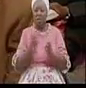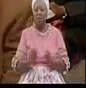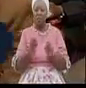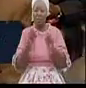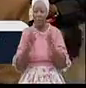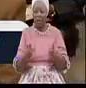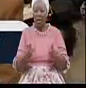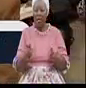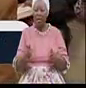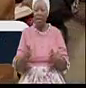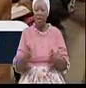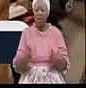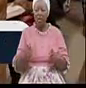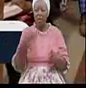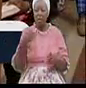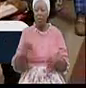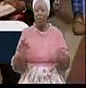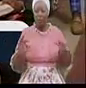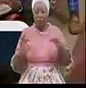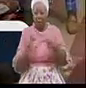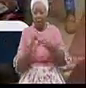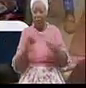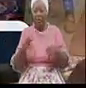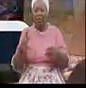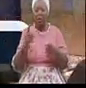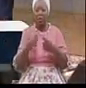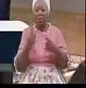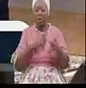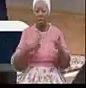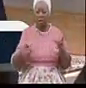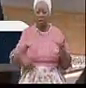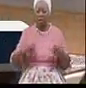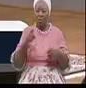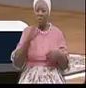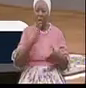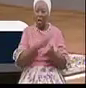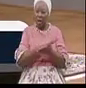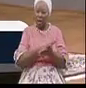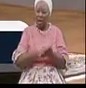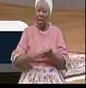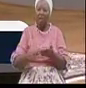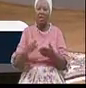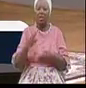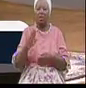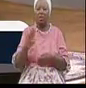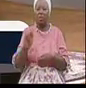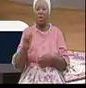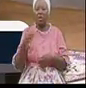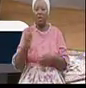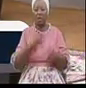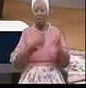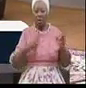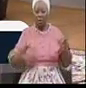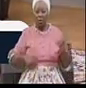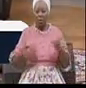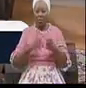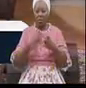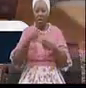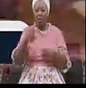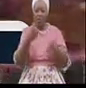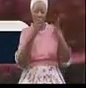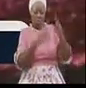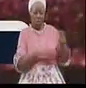of cleaving to the Lord. You are cleansed by the Lord. Then you